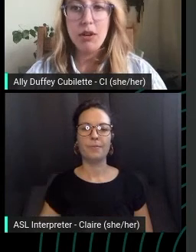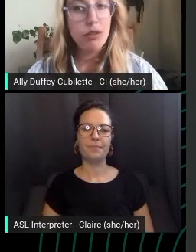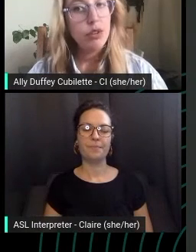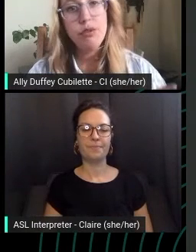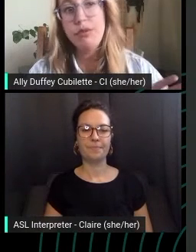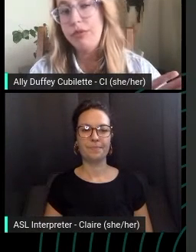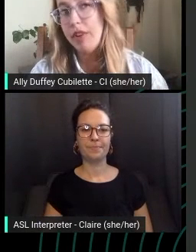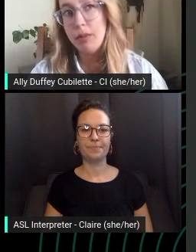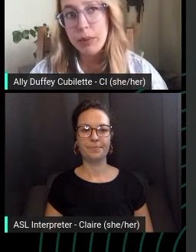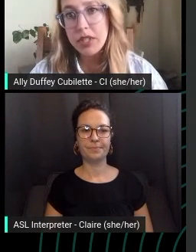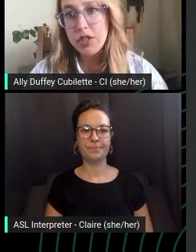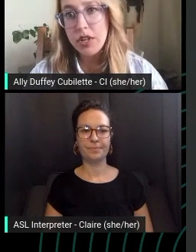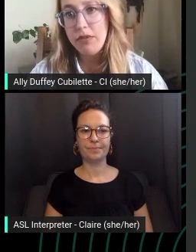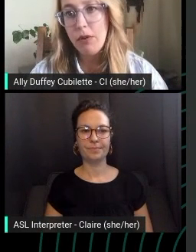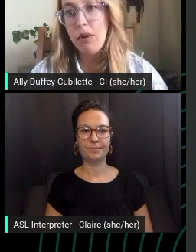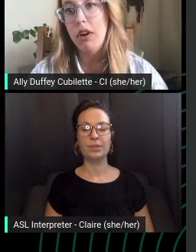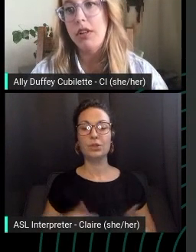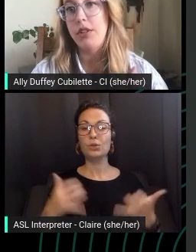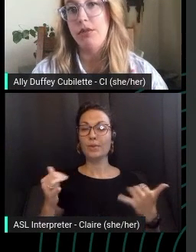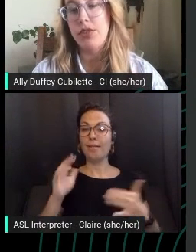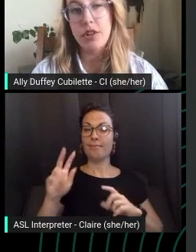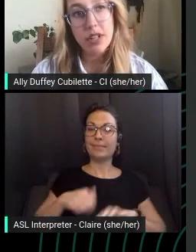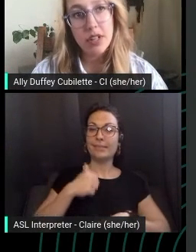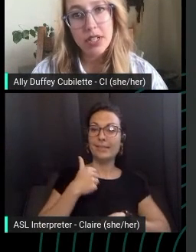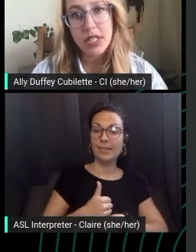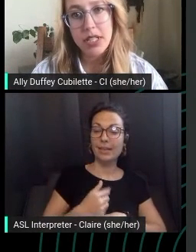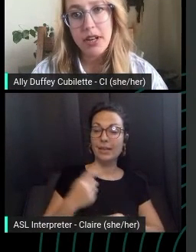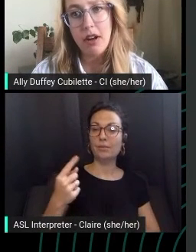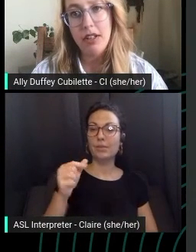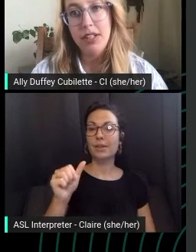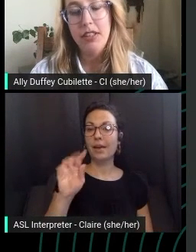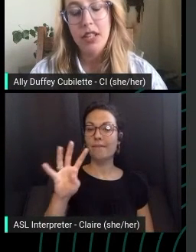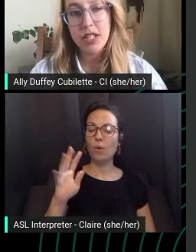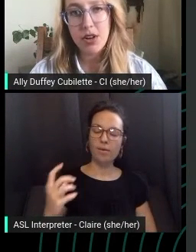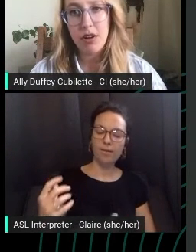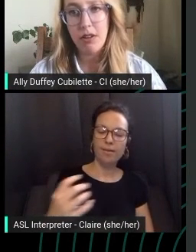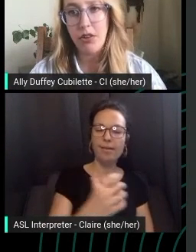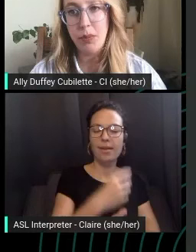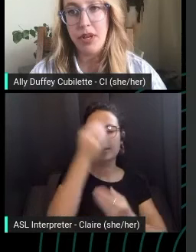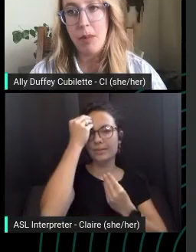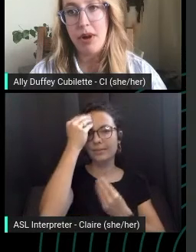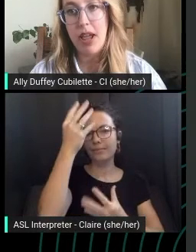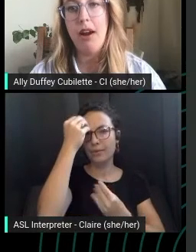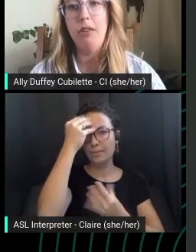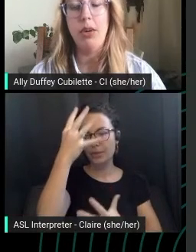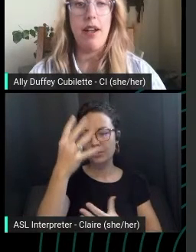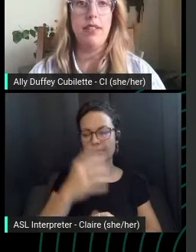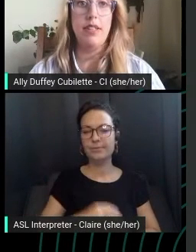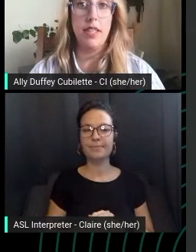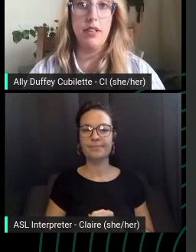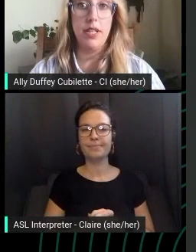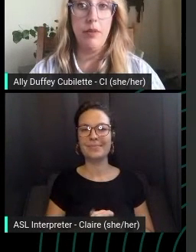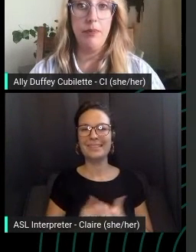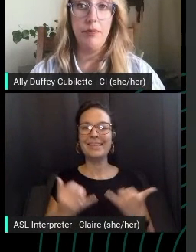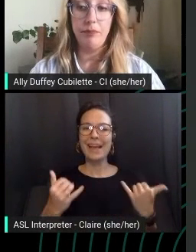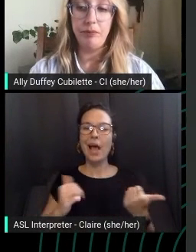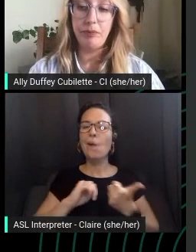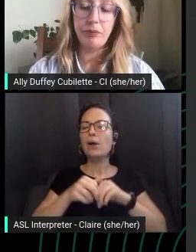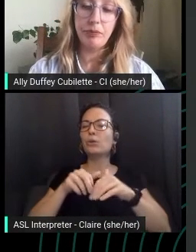So now you've implemented GA4, you've started collecting data. Let's talk a little bit about how you access that